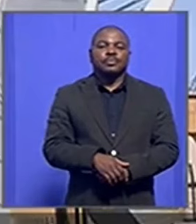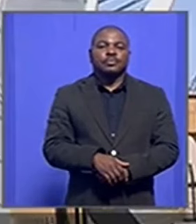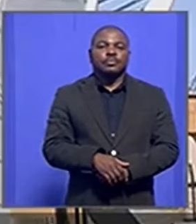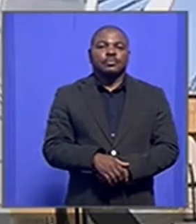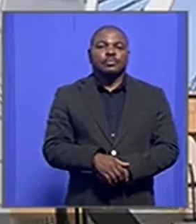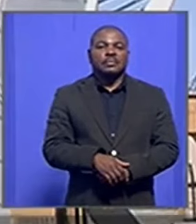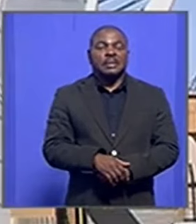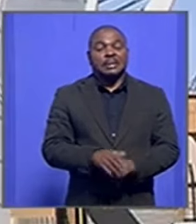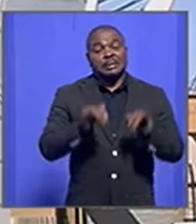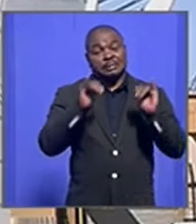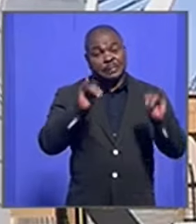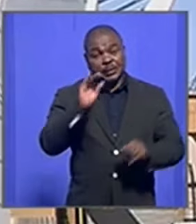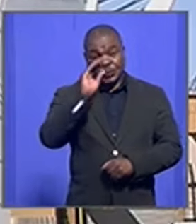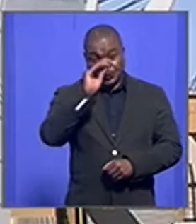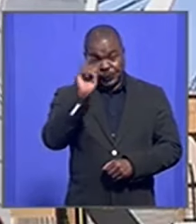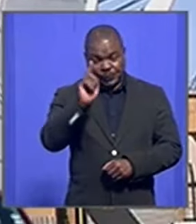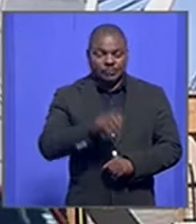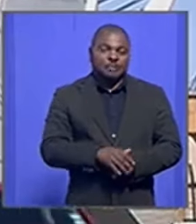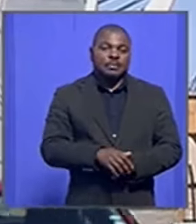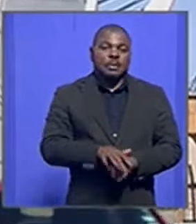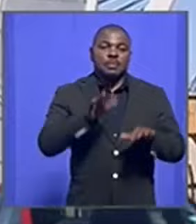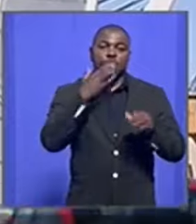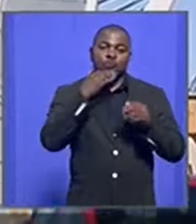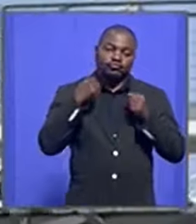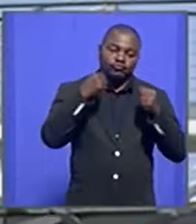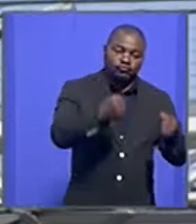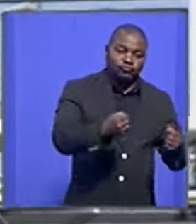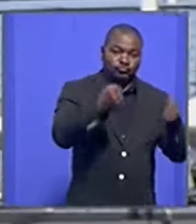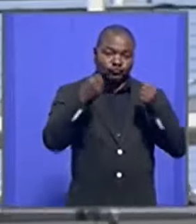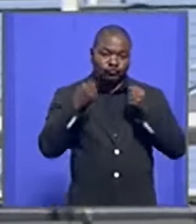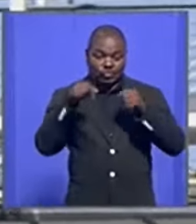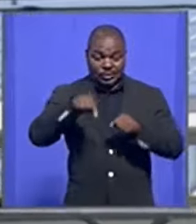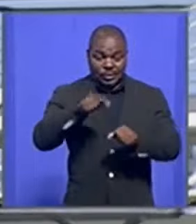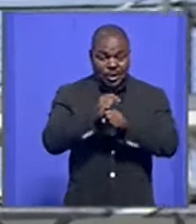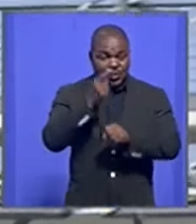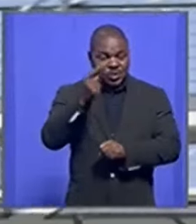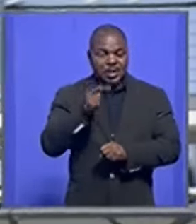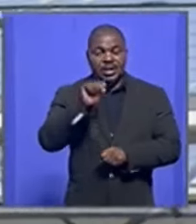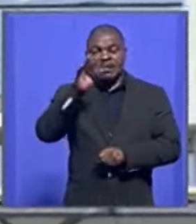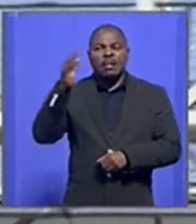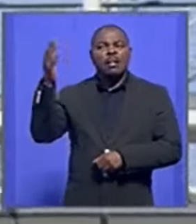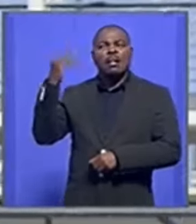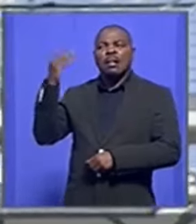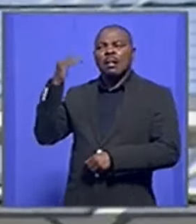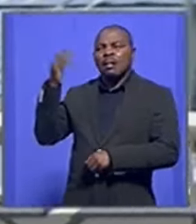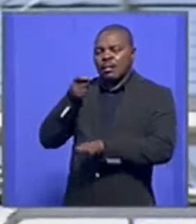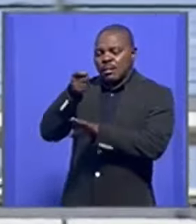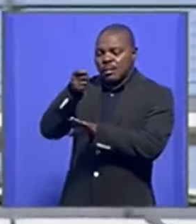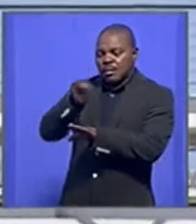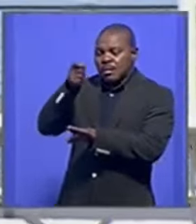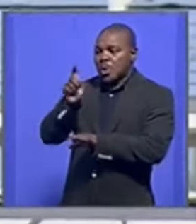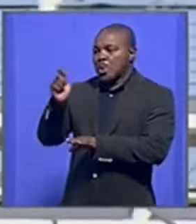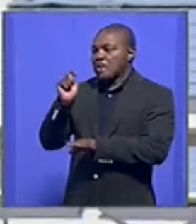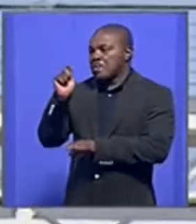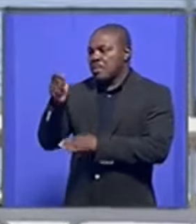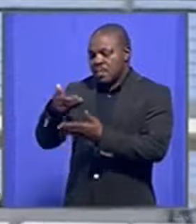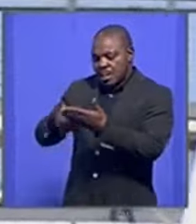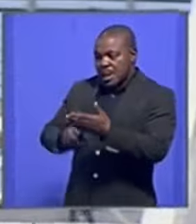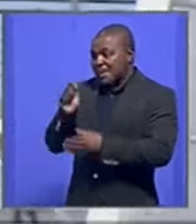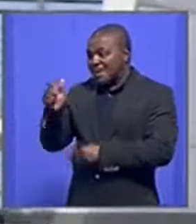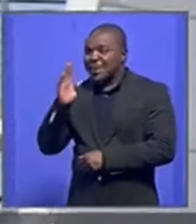Dikgang tse di sa itumediseng go bakgweetsi ba dijanaga mo Gauteng. Fa o nile le sekoloto kapa ka Eddie e-tolls di neng di dira,